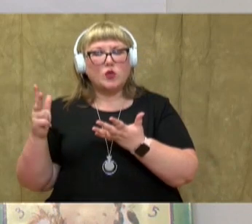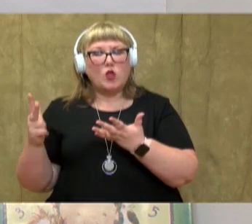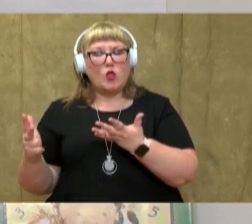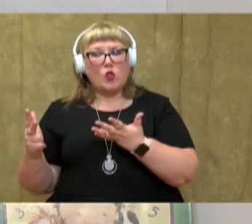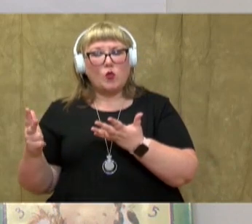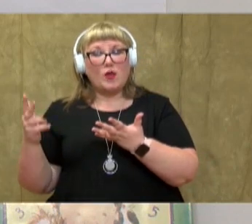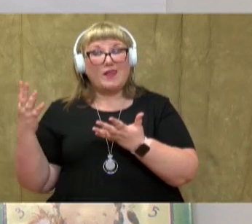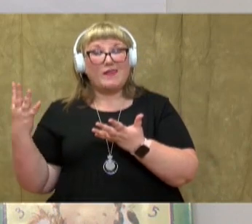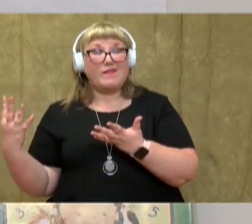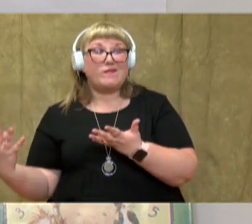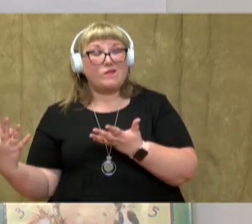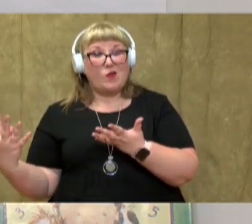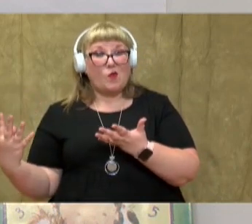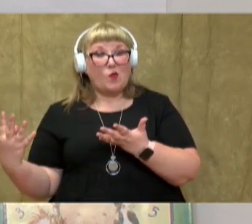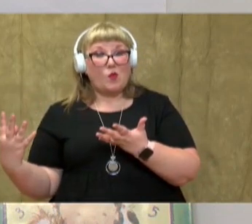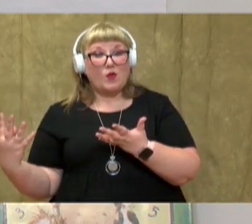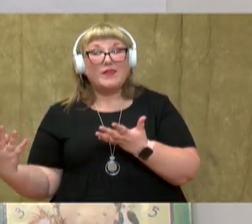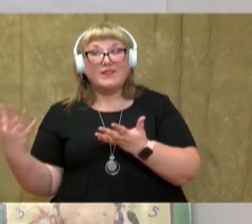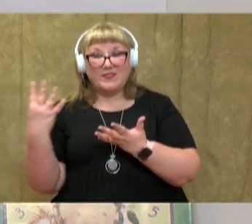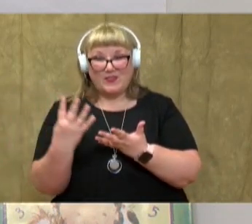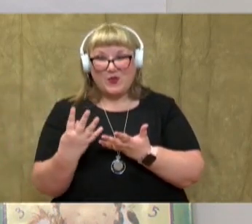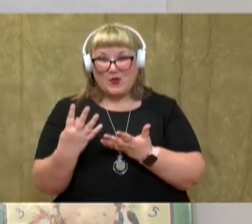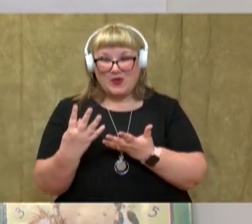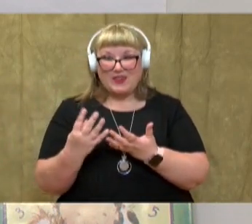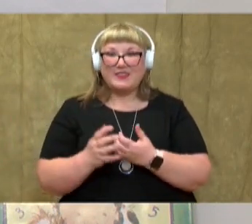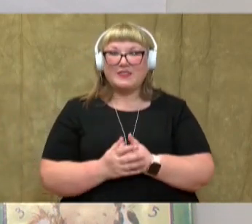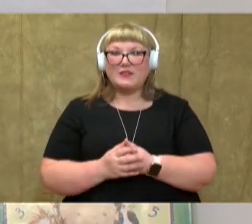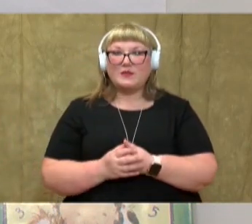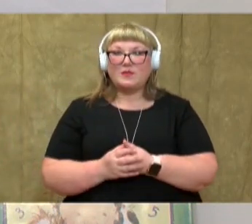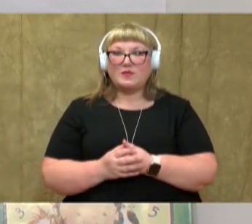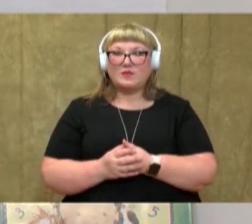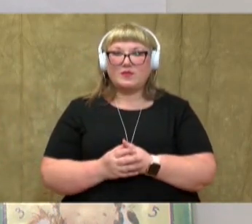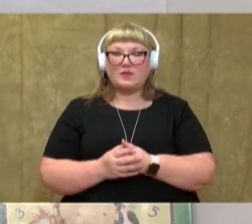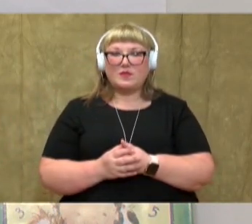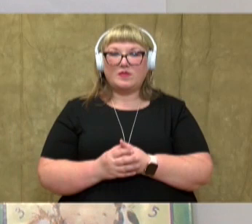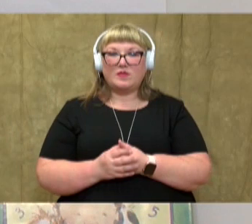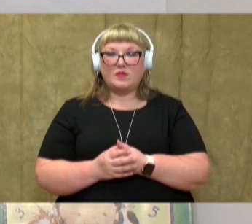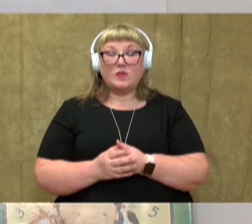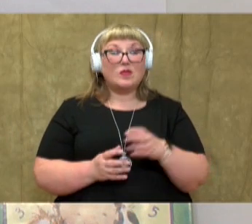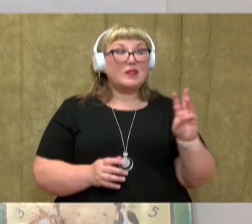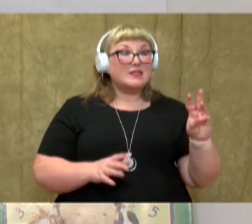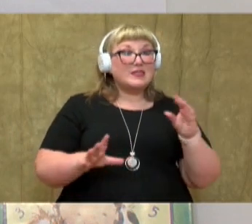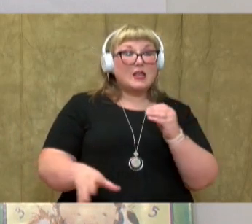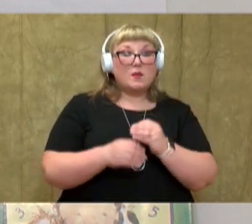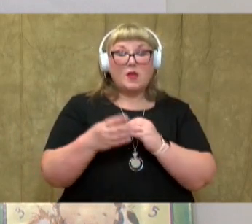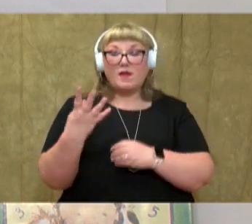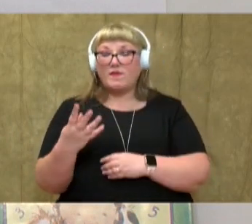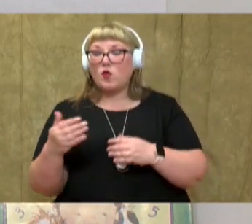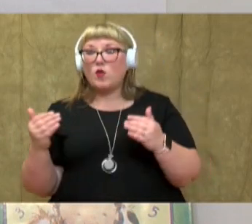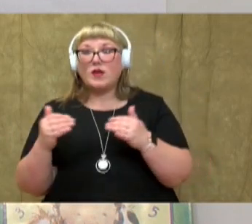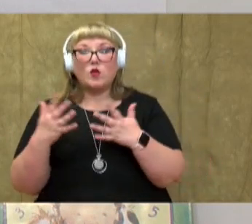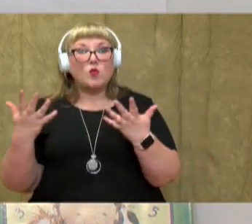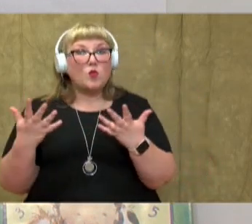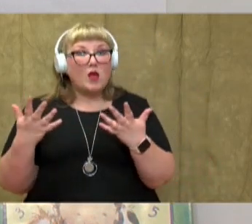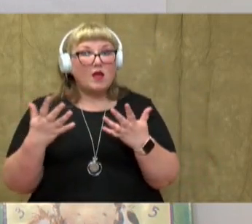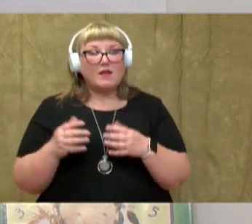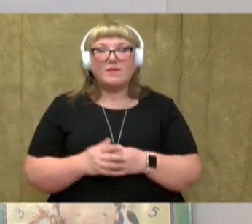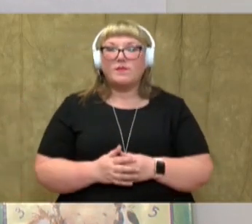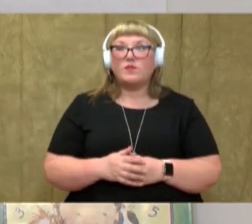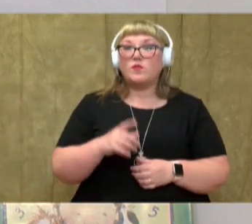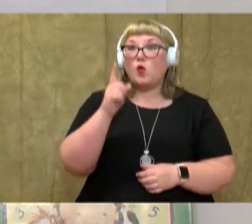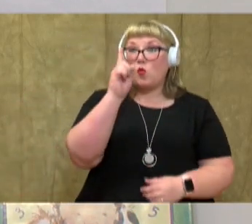two, three, four. So six plus four equals, let's count our entire 10